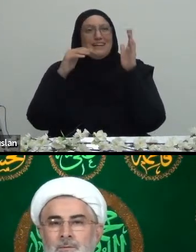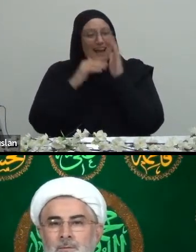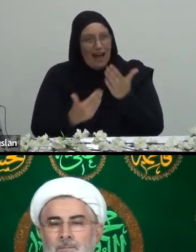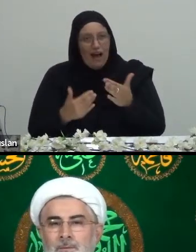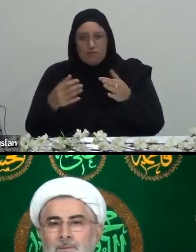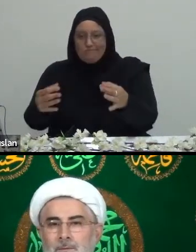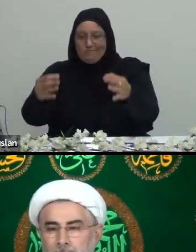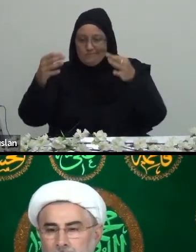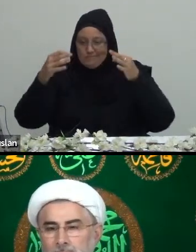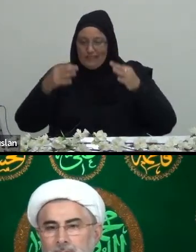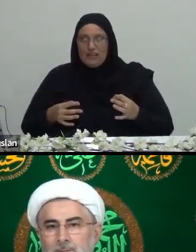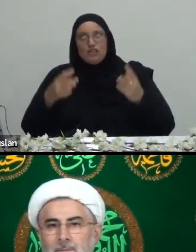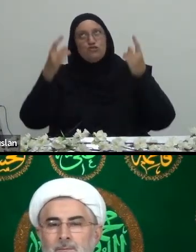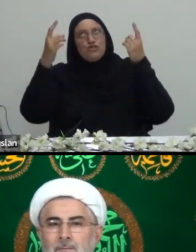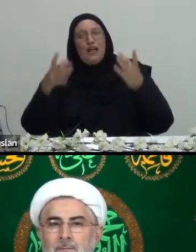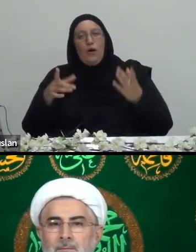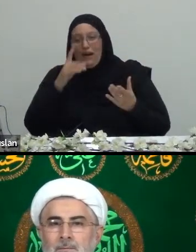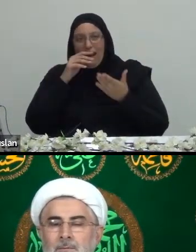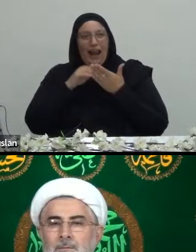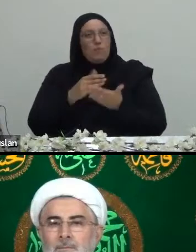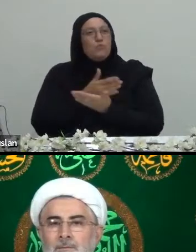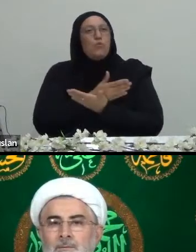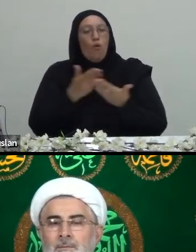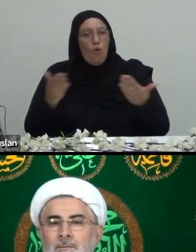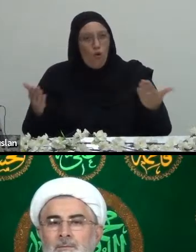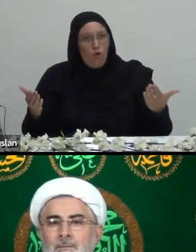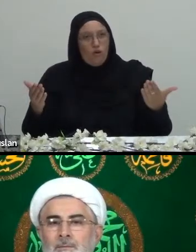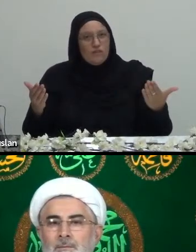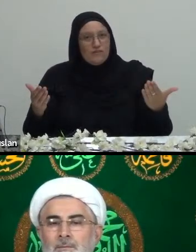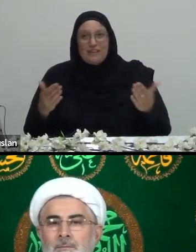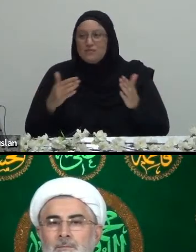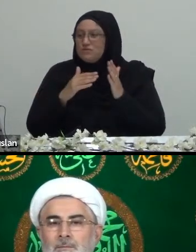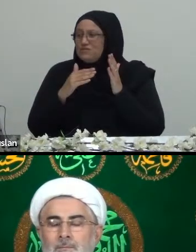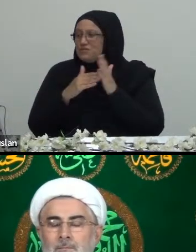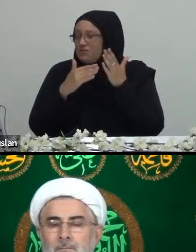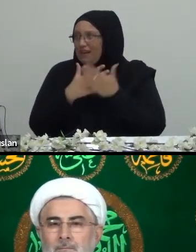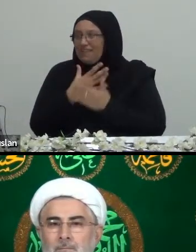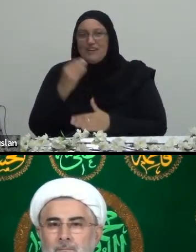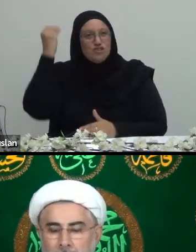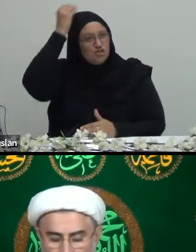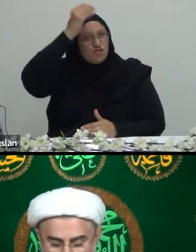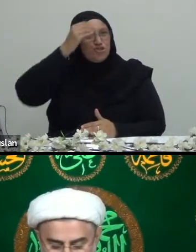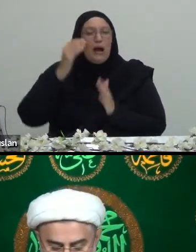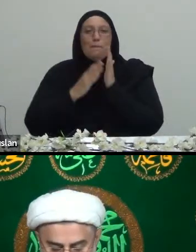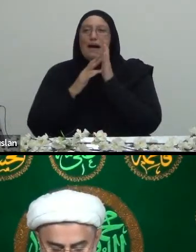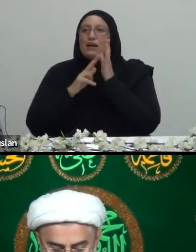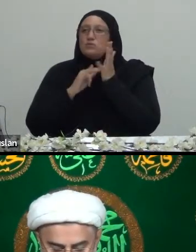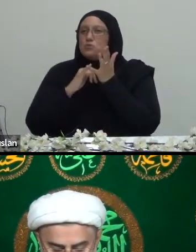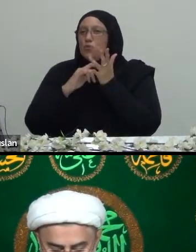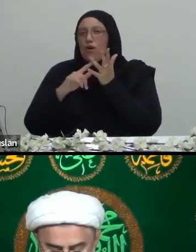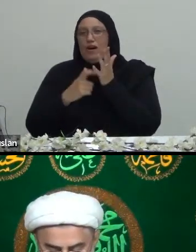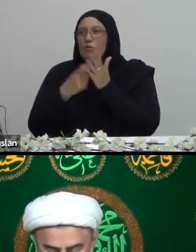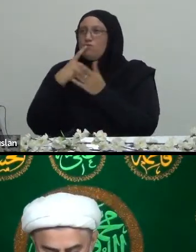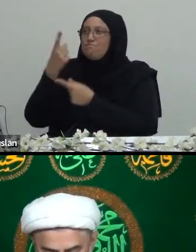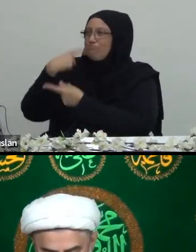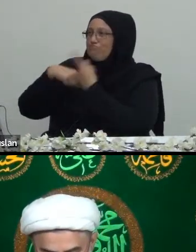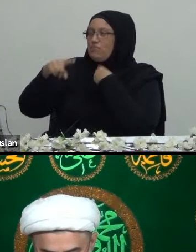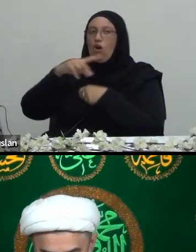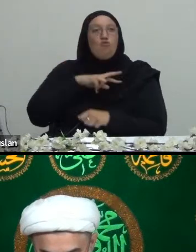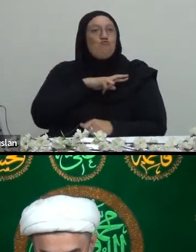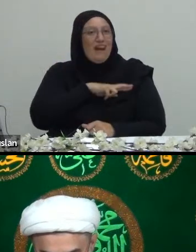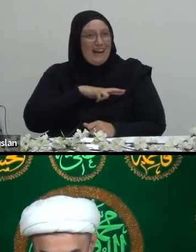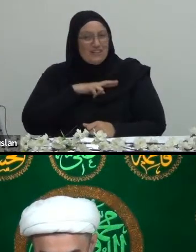everybody to overcome that. And inshallah, this evening we have Sheikh Mansour Leghaei, who's going to provide us with all of the religious instruction and